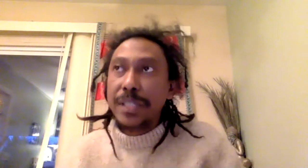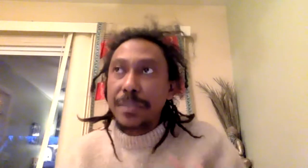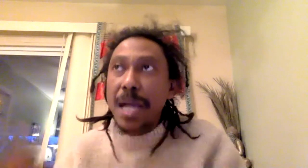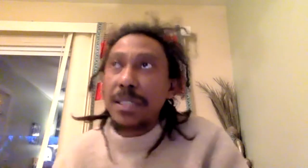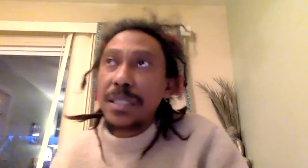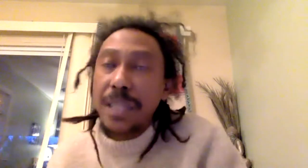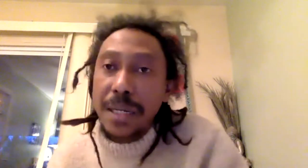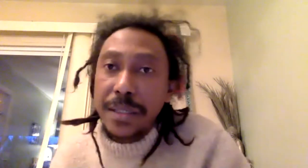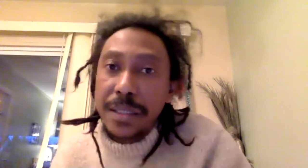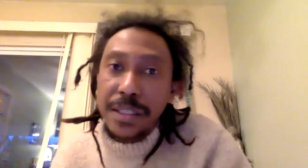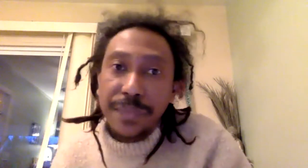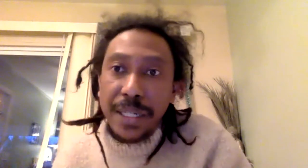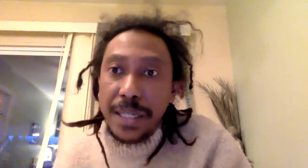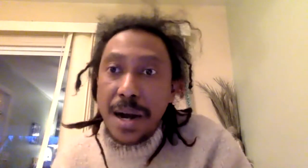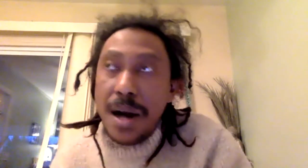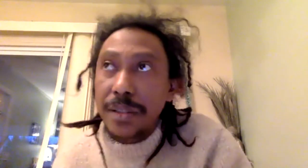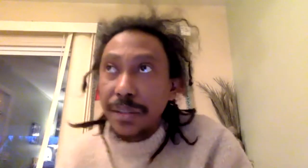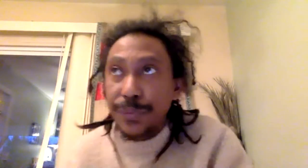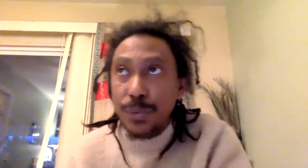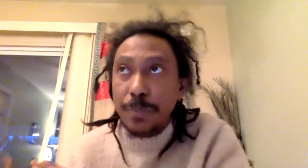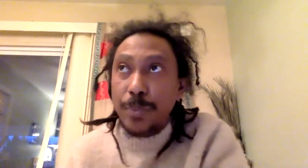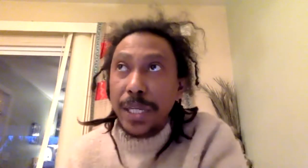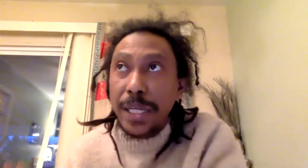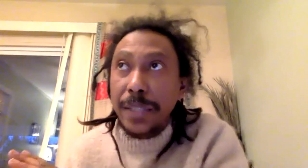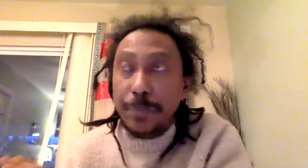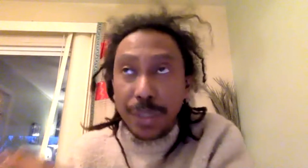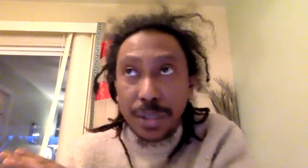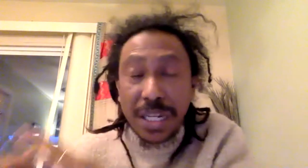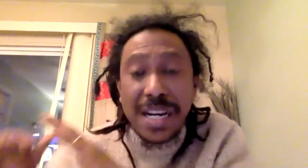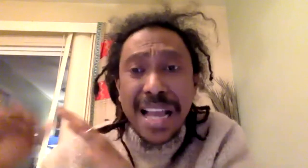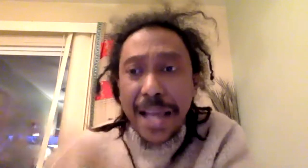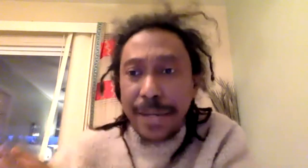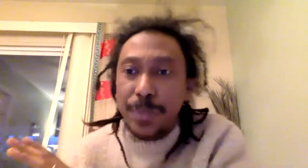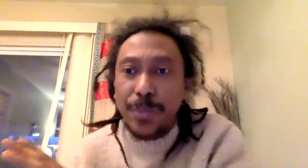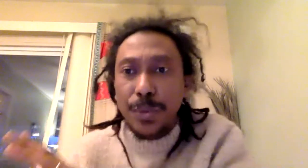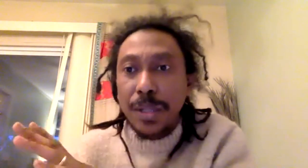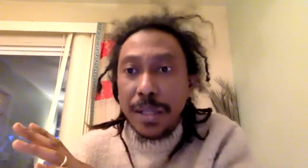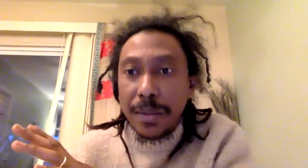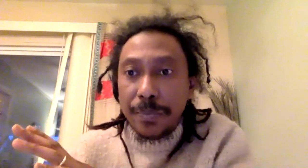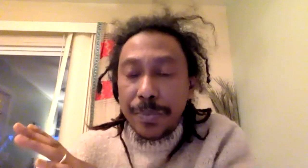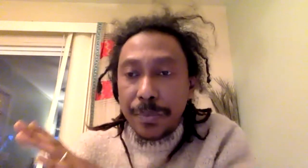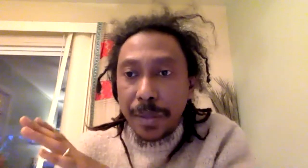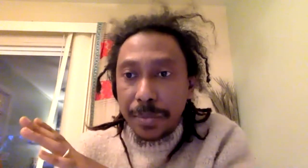in Madagascar, it's very hard if you playing because a lot of people